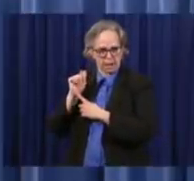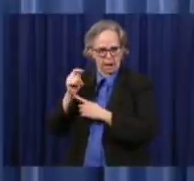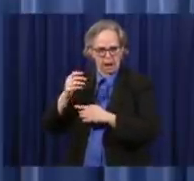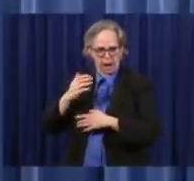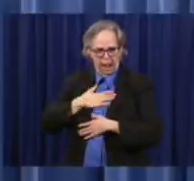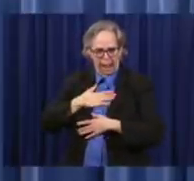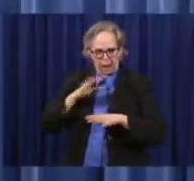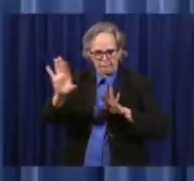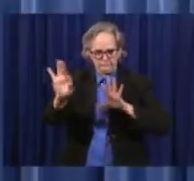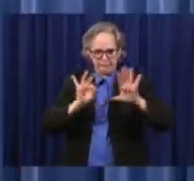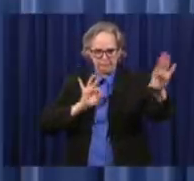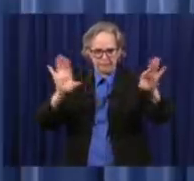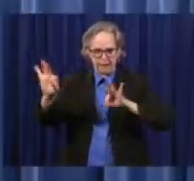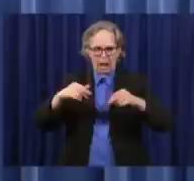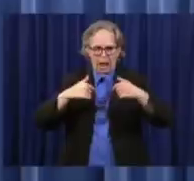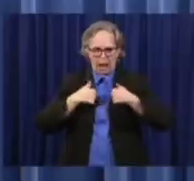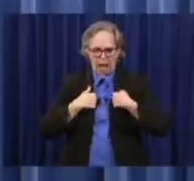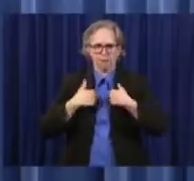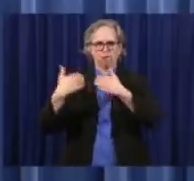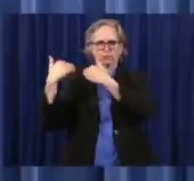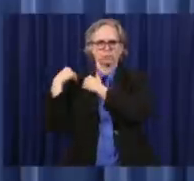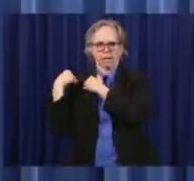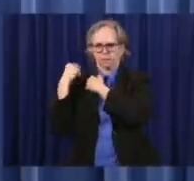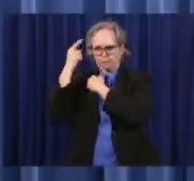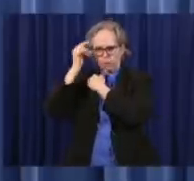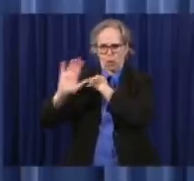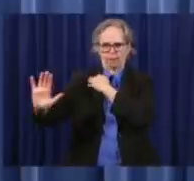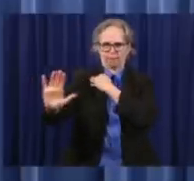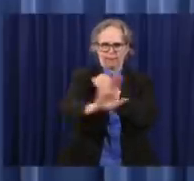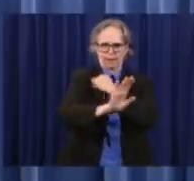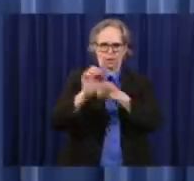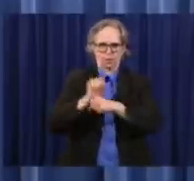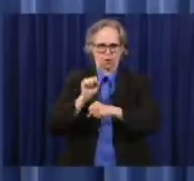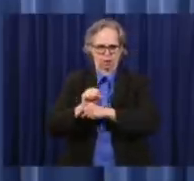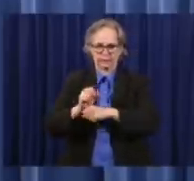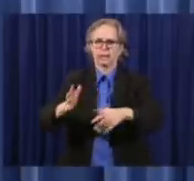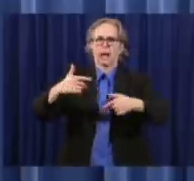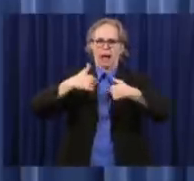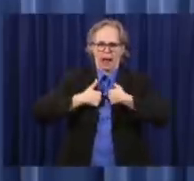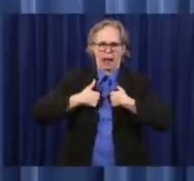so for those who you know, want to write something